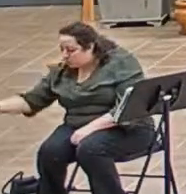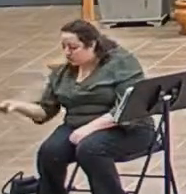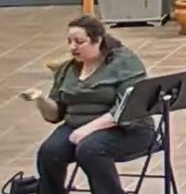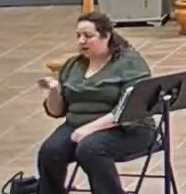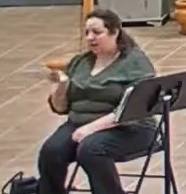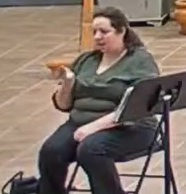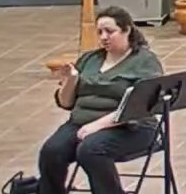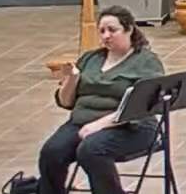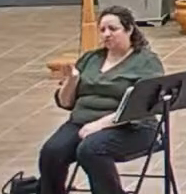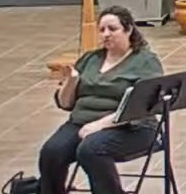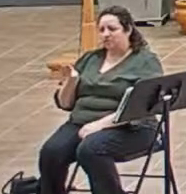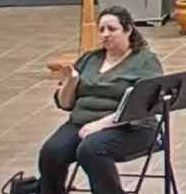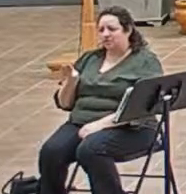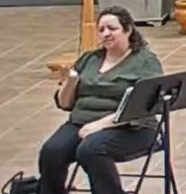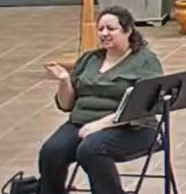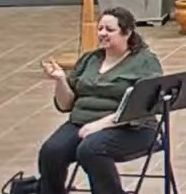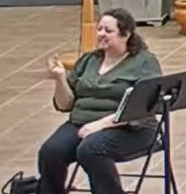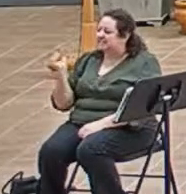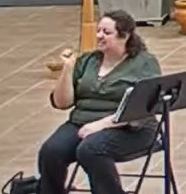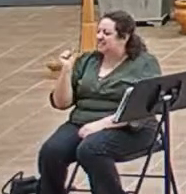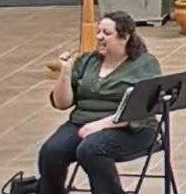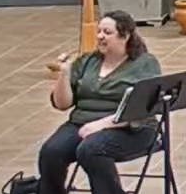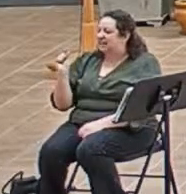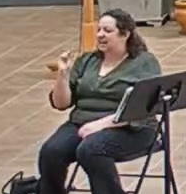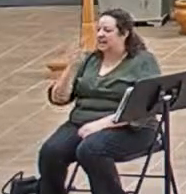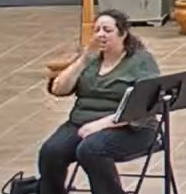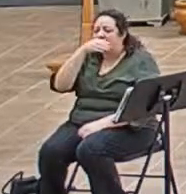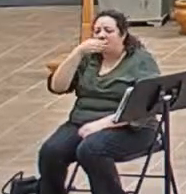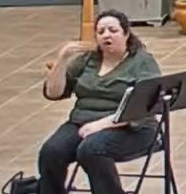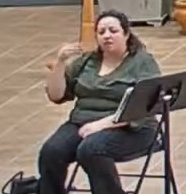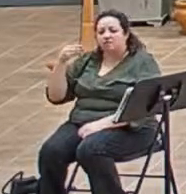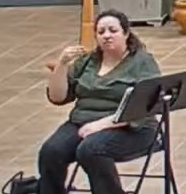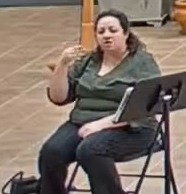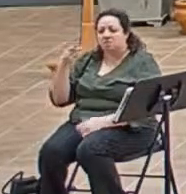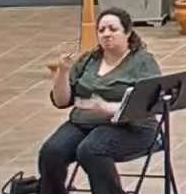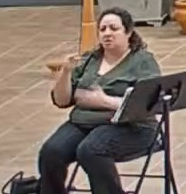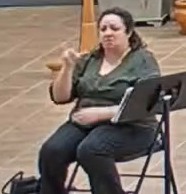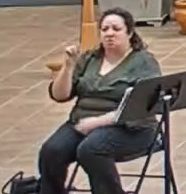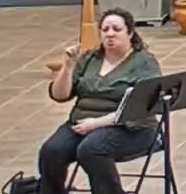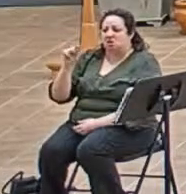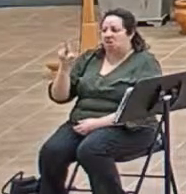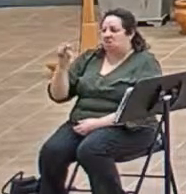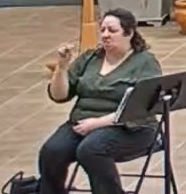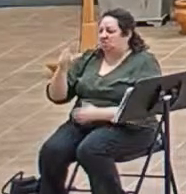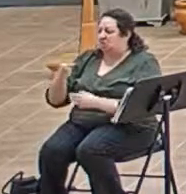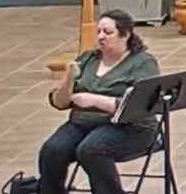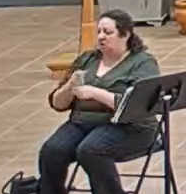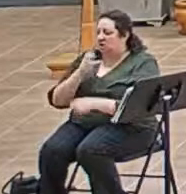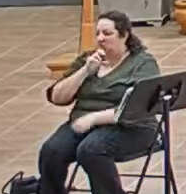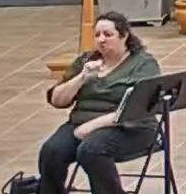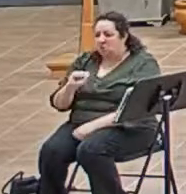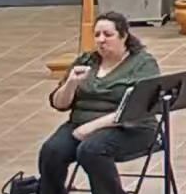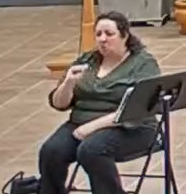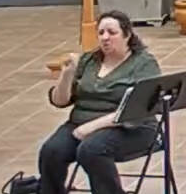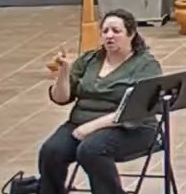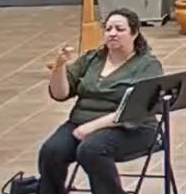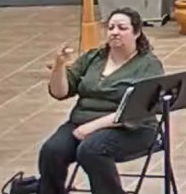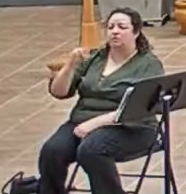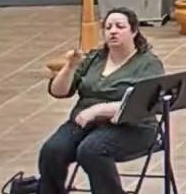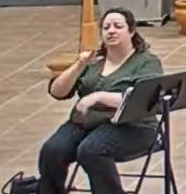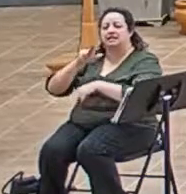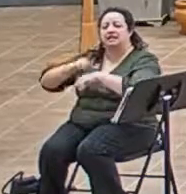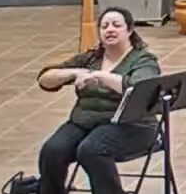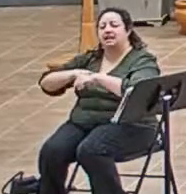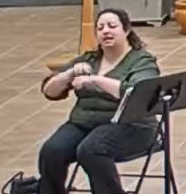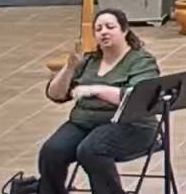envelope, probably at least 20 or 30 years old, First National Bank. And I started having visions of